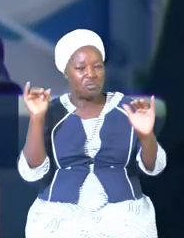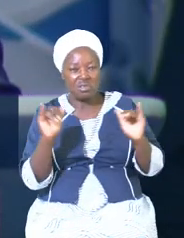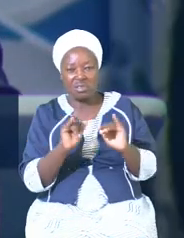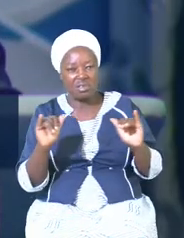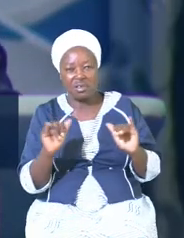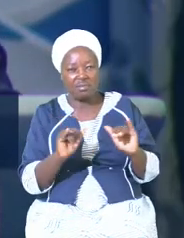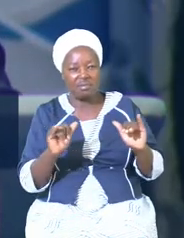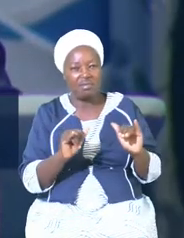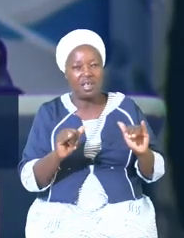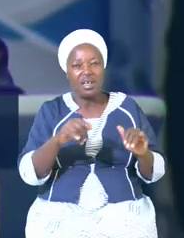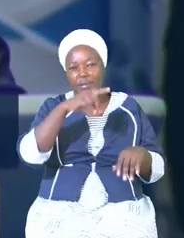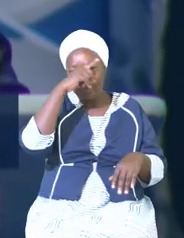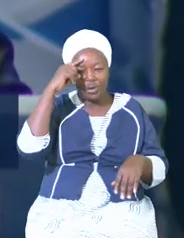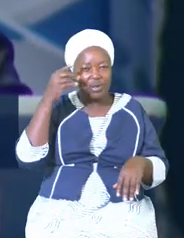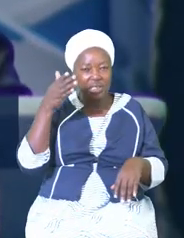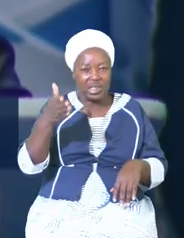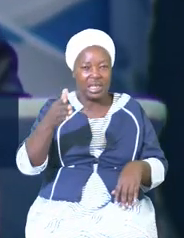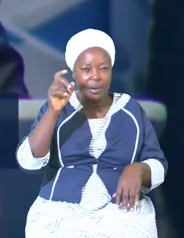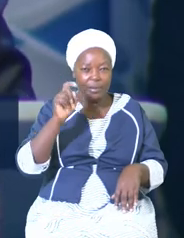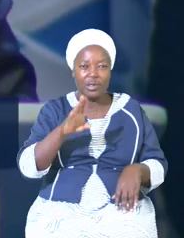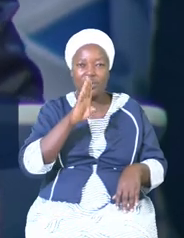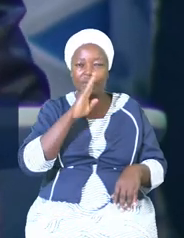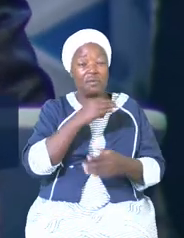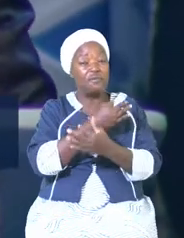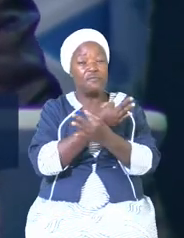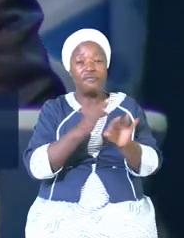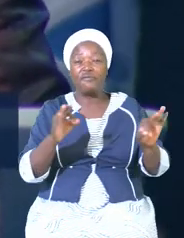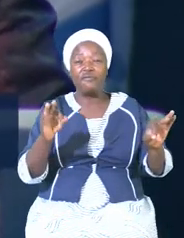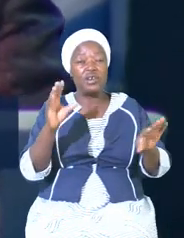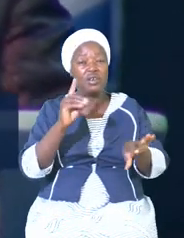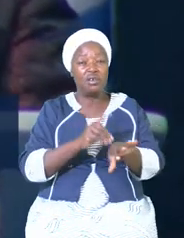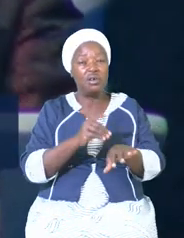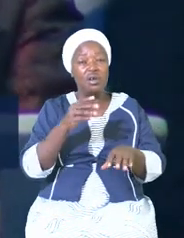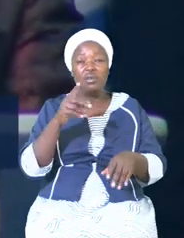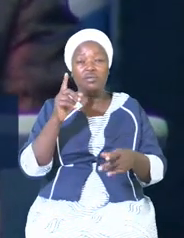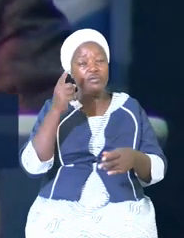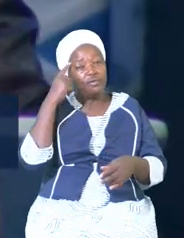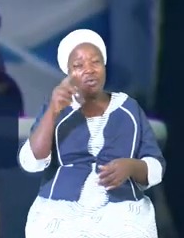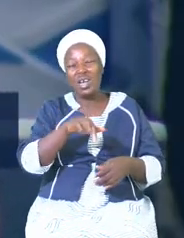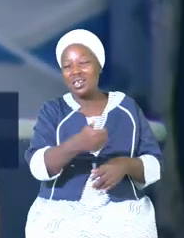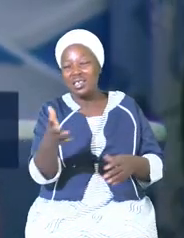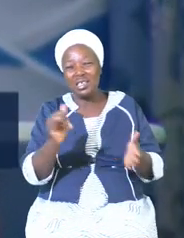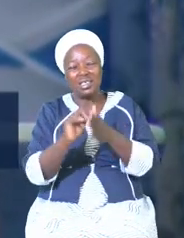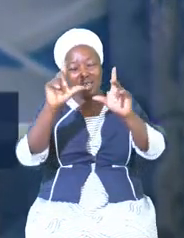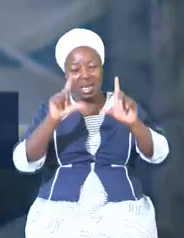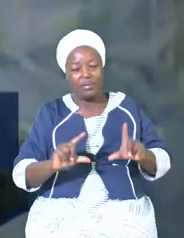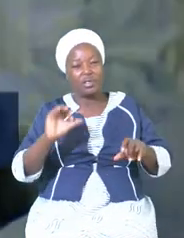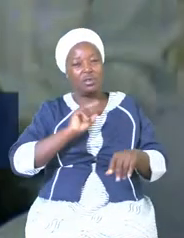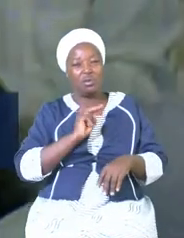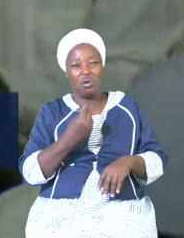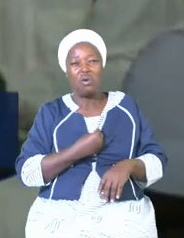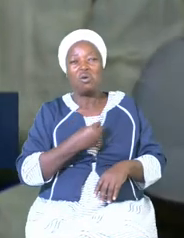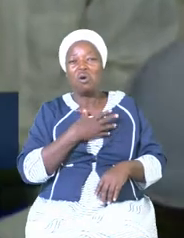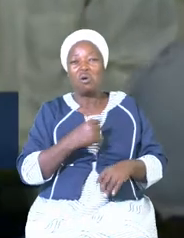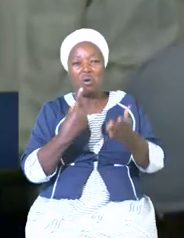There must be freedom from whatever is holding us down, limiting us, putting